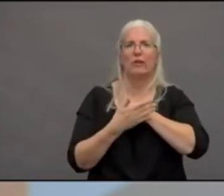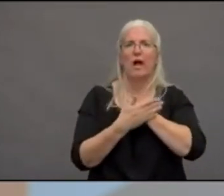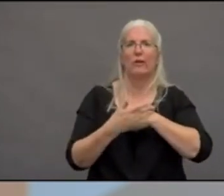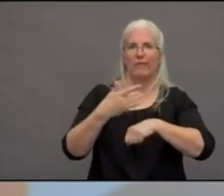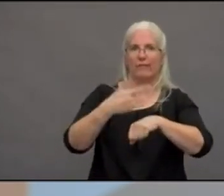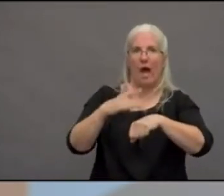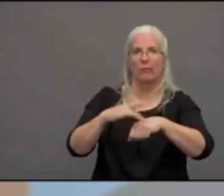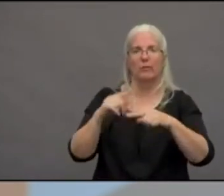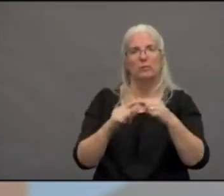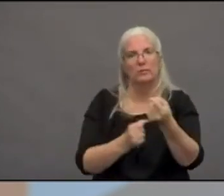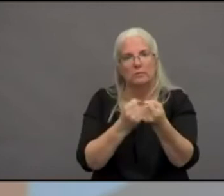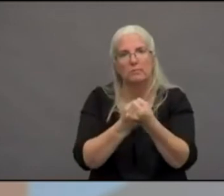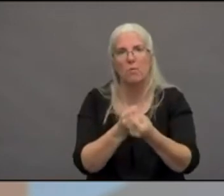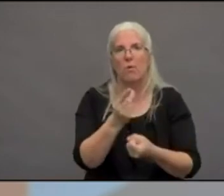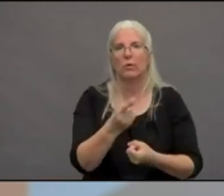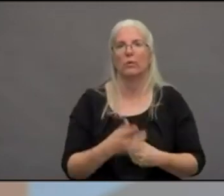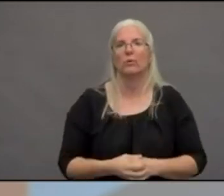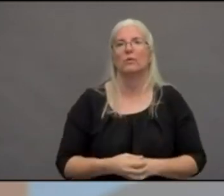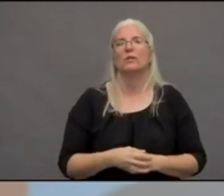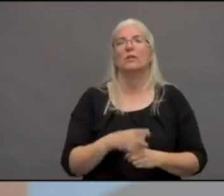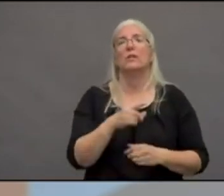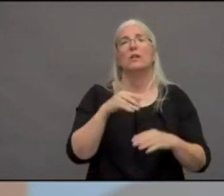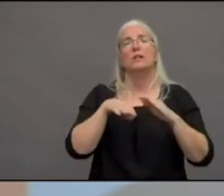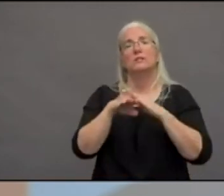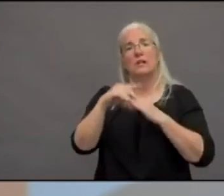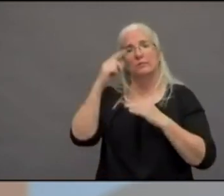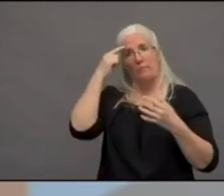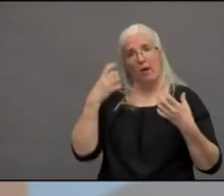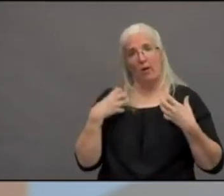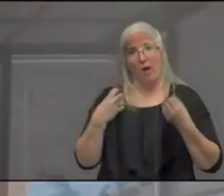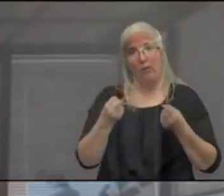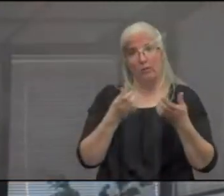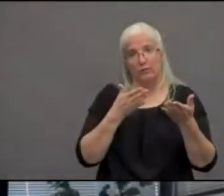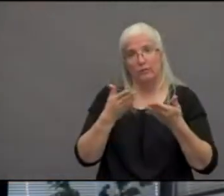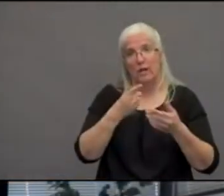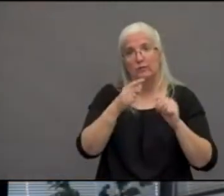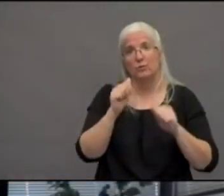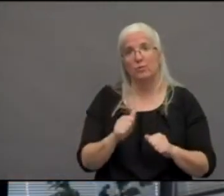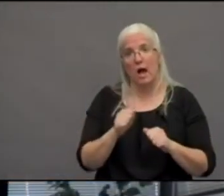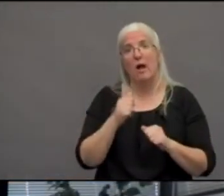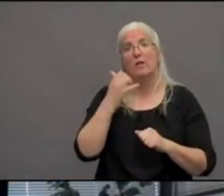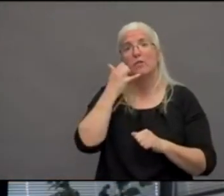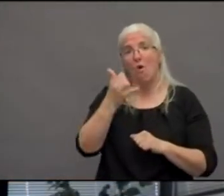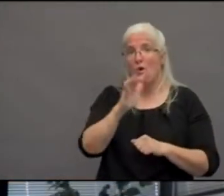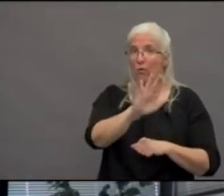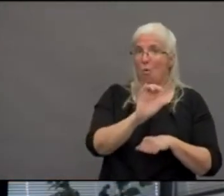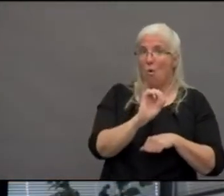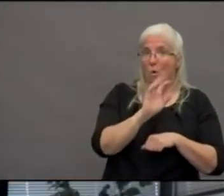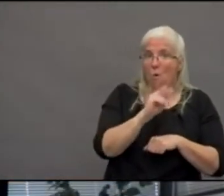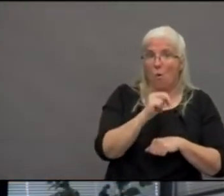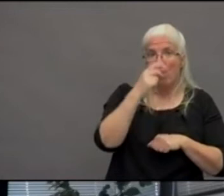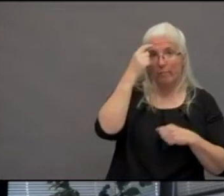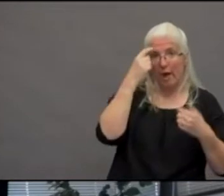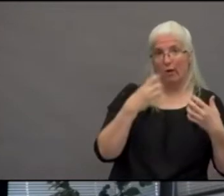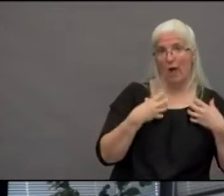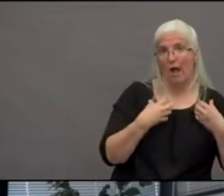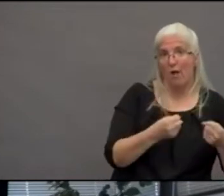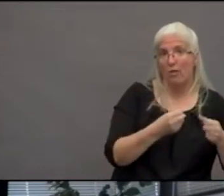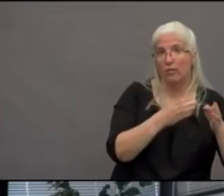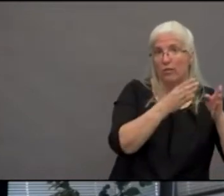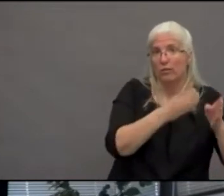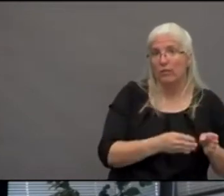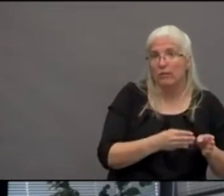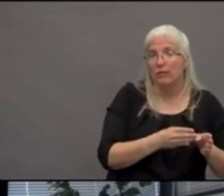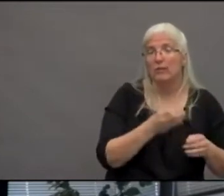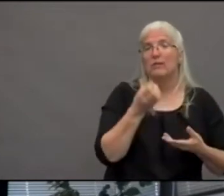you. To access mental health services, you can either call your own mental health plan or your own health plan, or